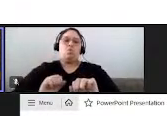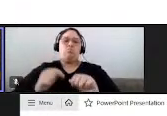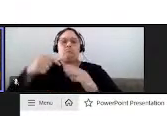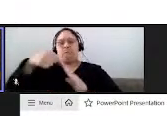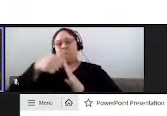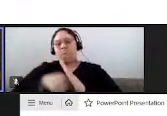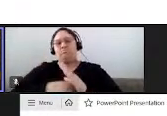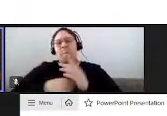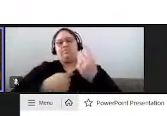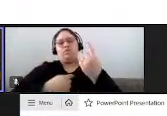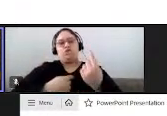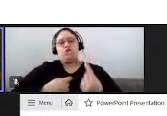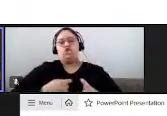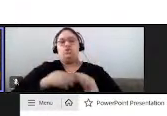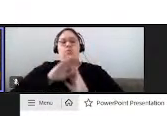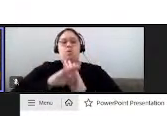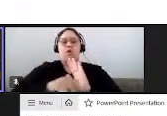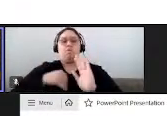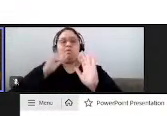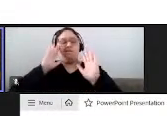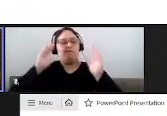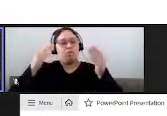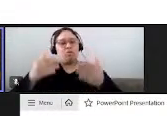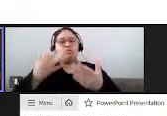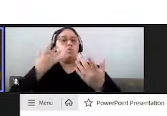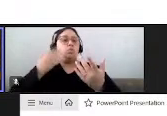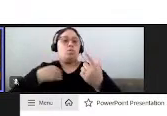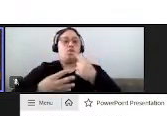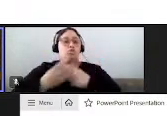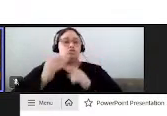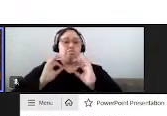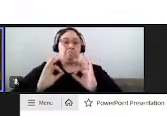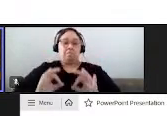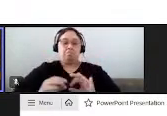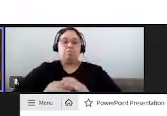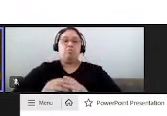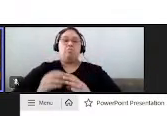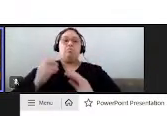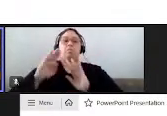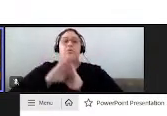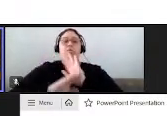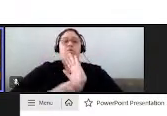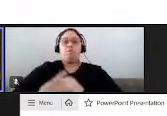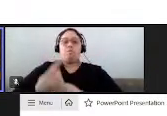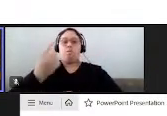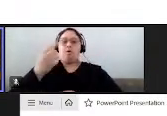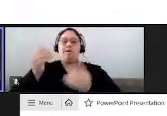per program, and I'll just focus on the areas of achievement. So under Program 1,